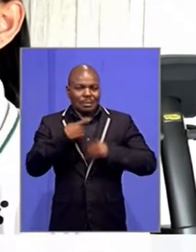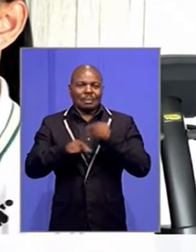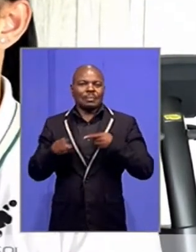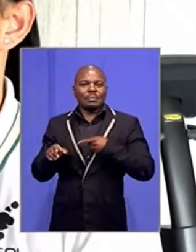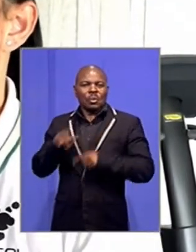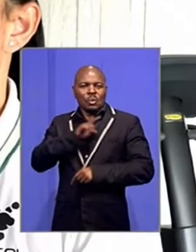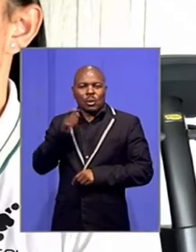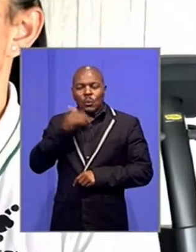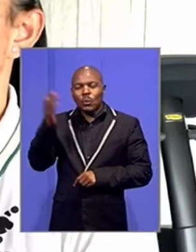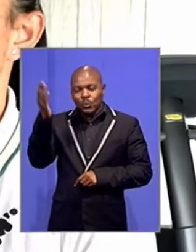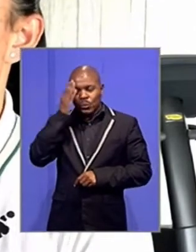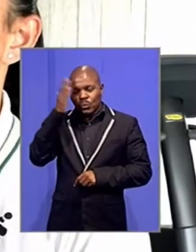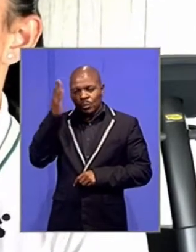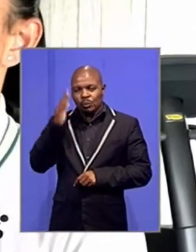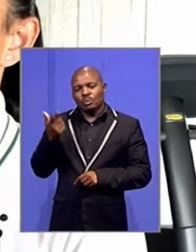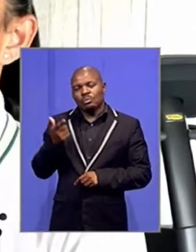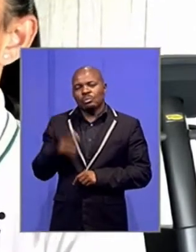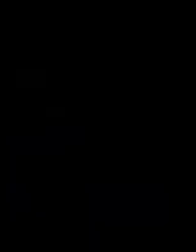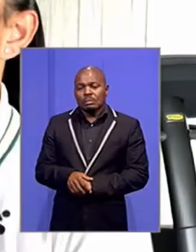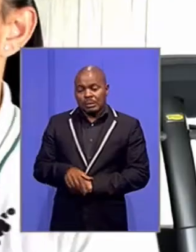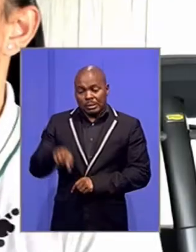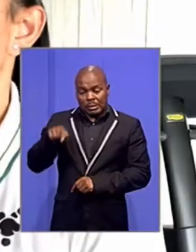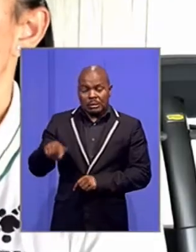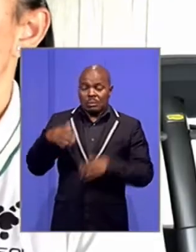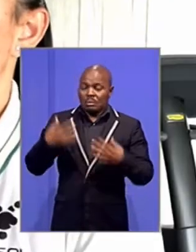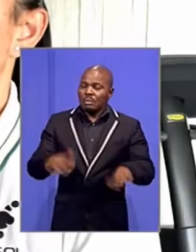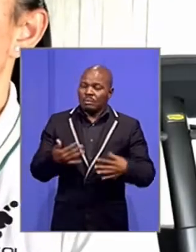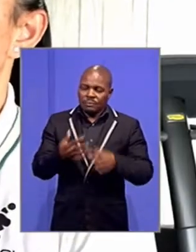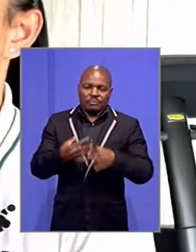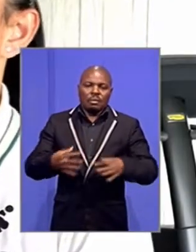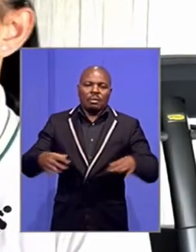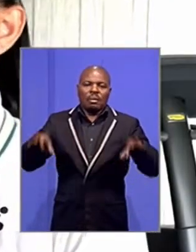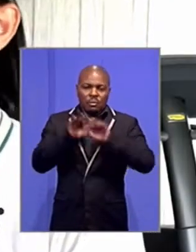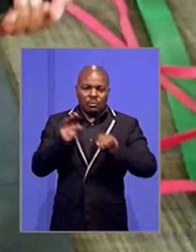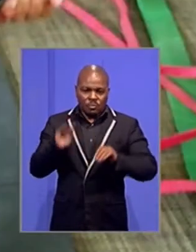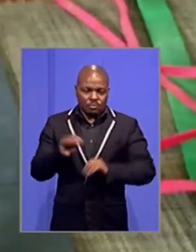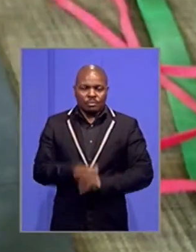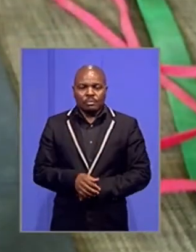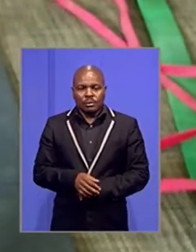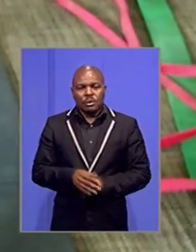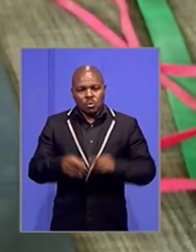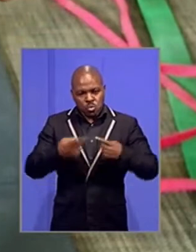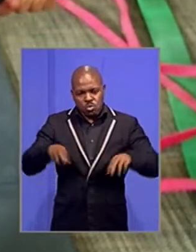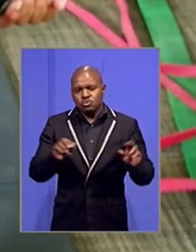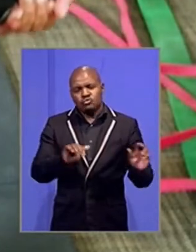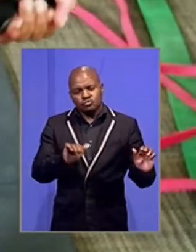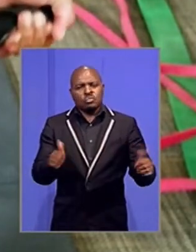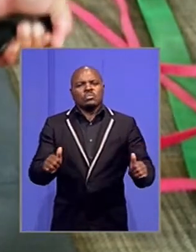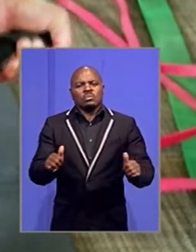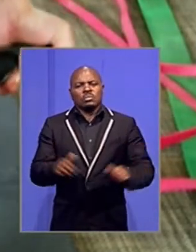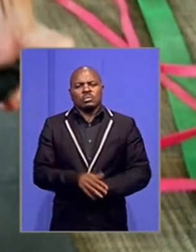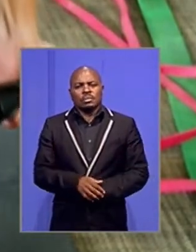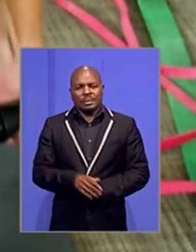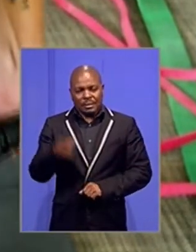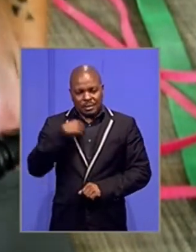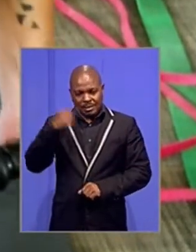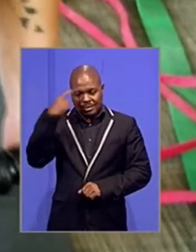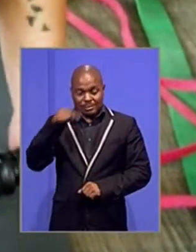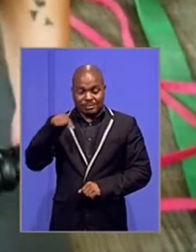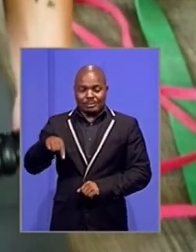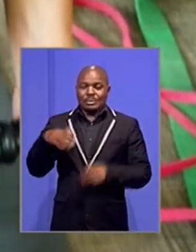we know what the weight of this game holds. Pretty ready to, I think it's going to be a